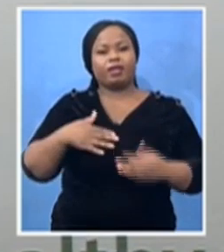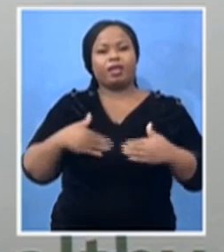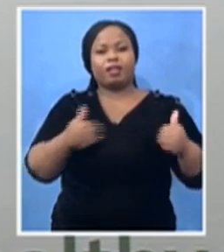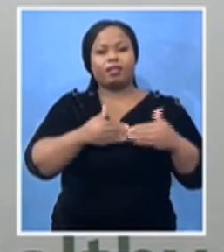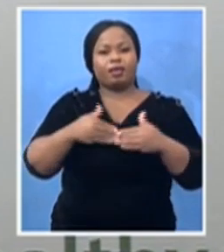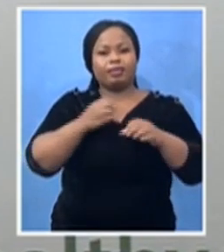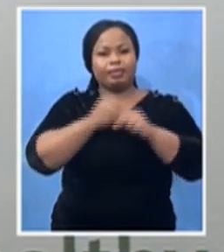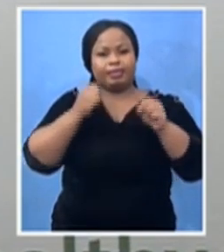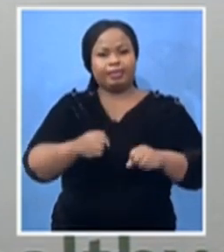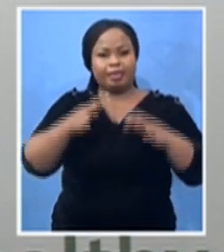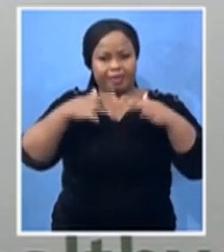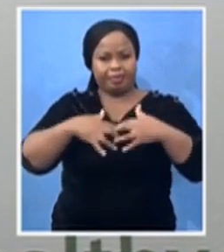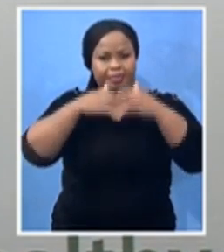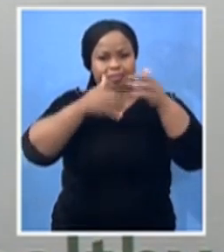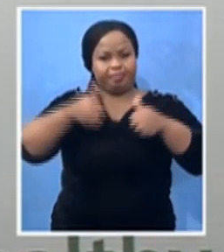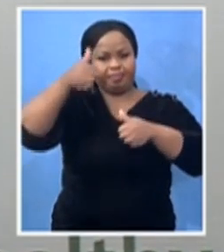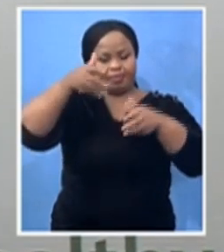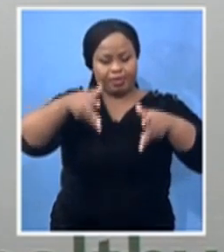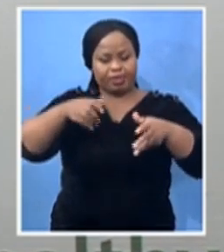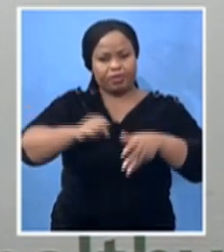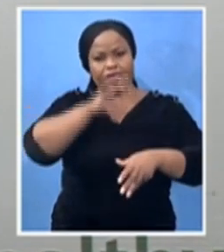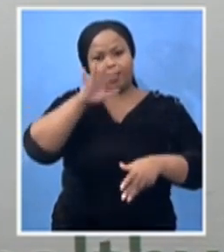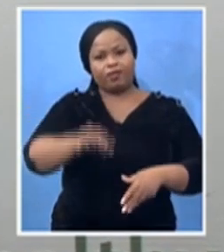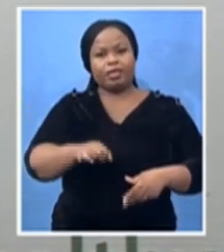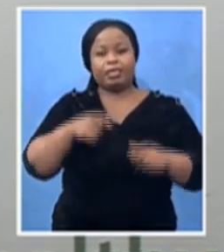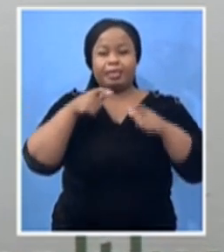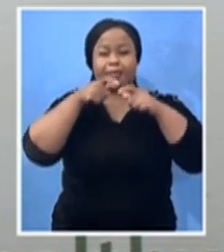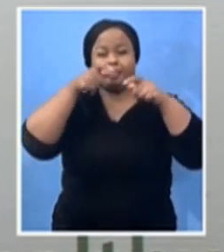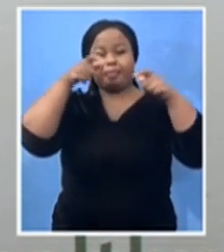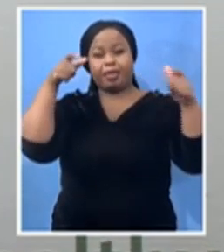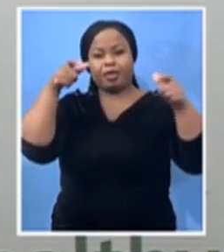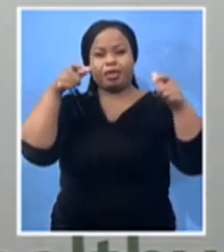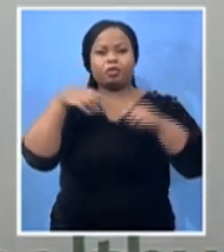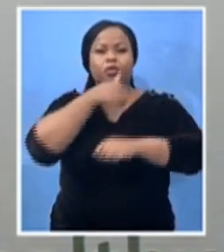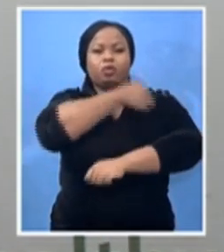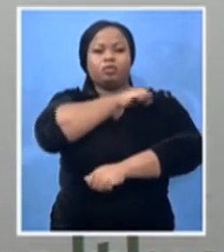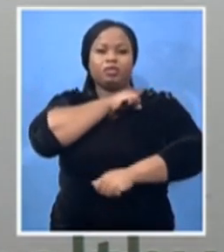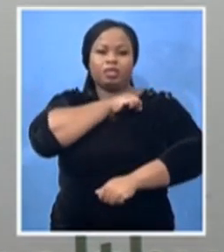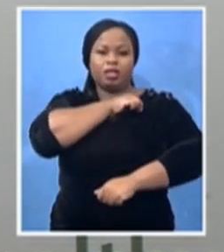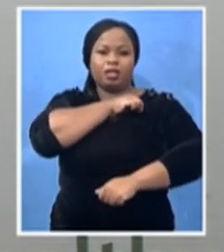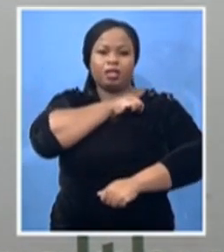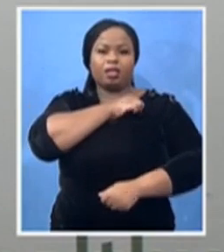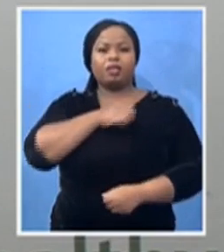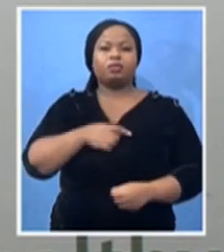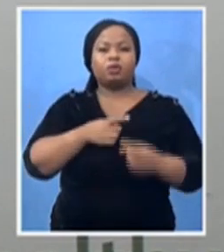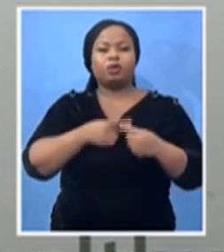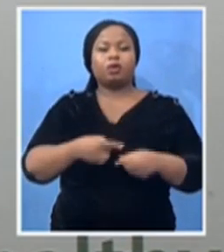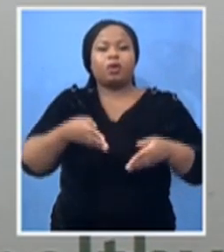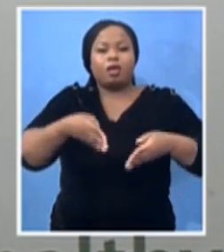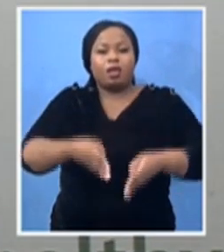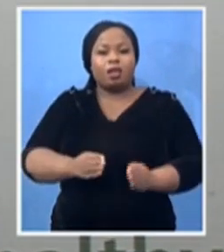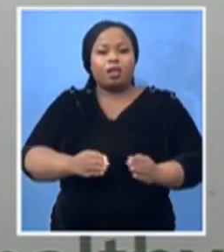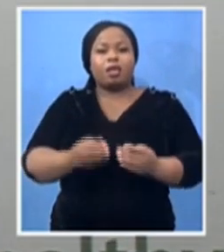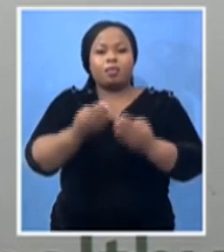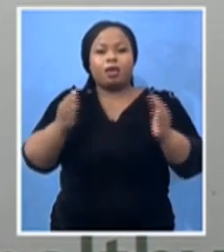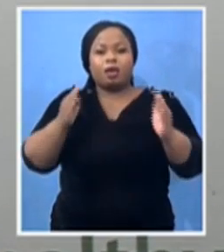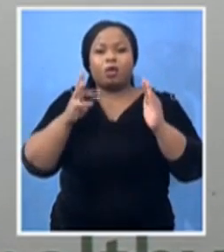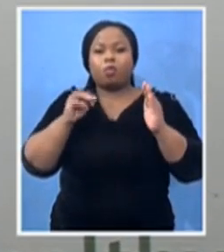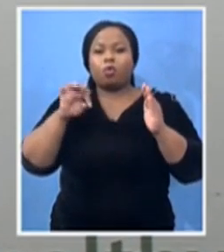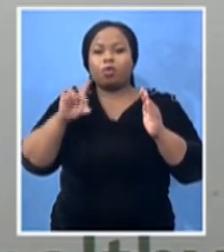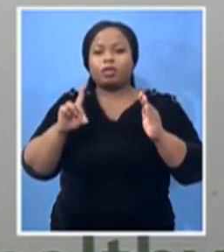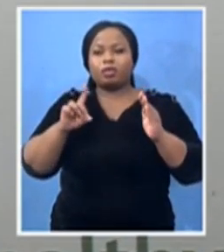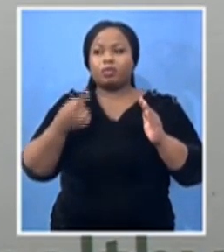the biggest hospital. Our labor ward, as Prof. Mkhize said in the briefing, that it delivers